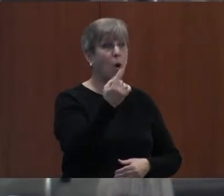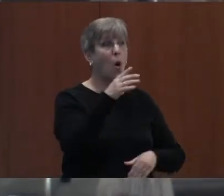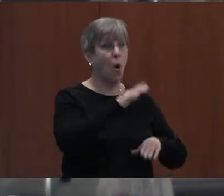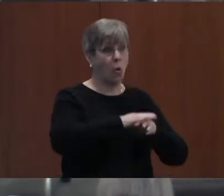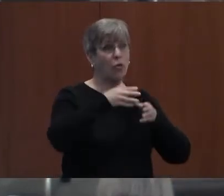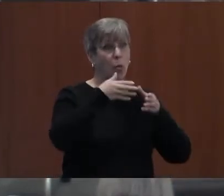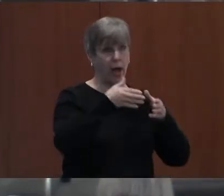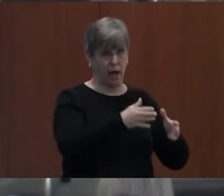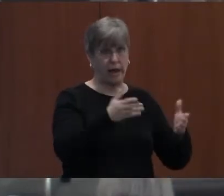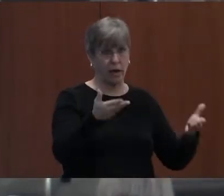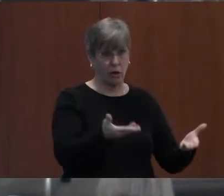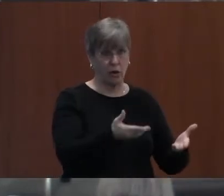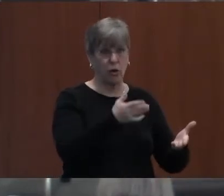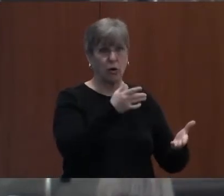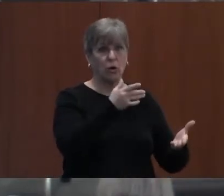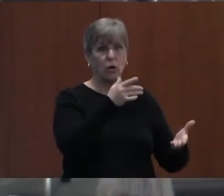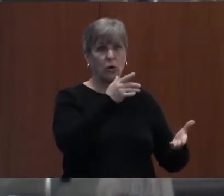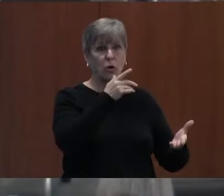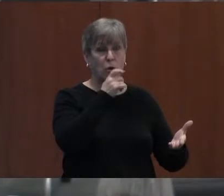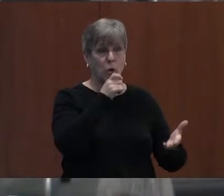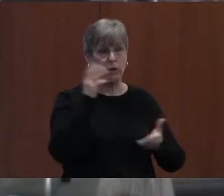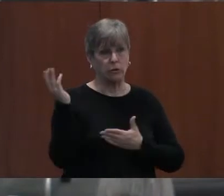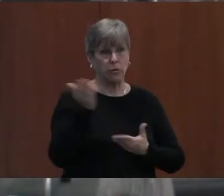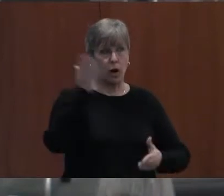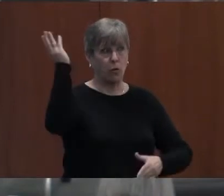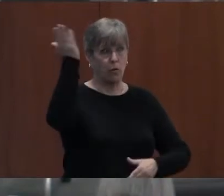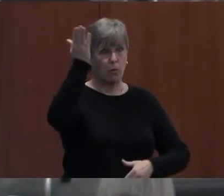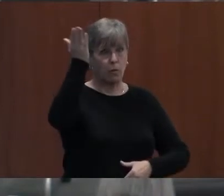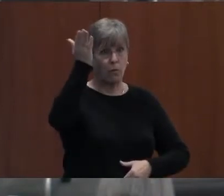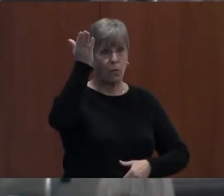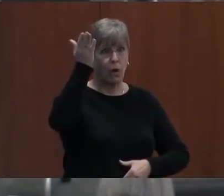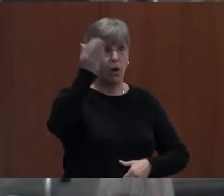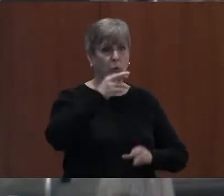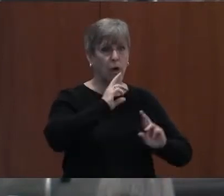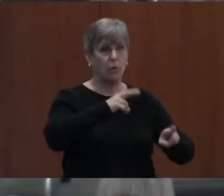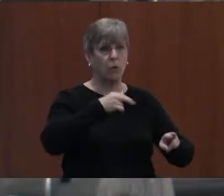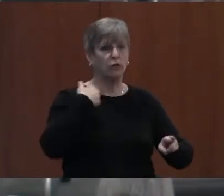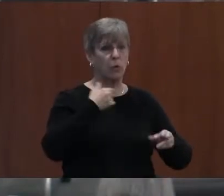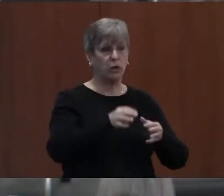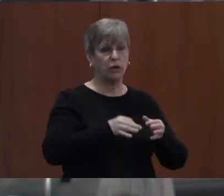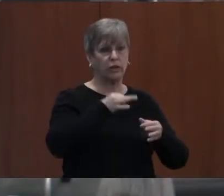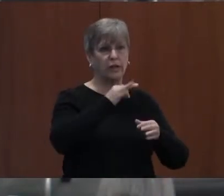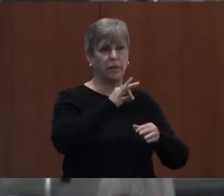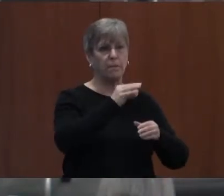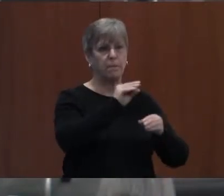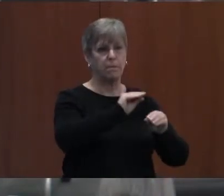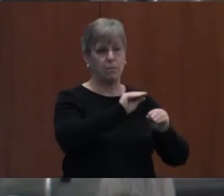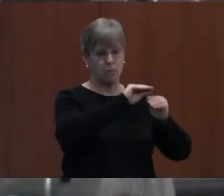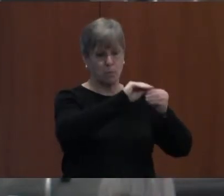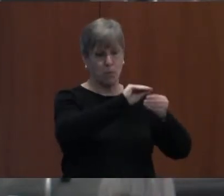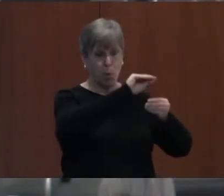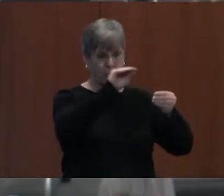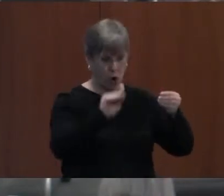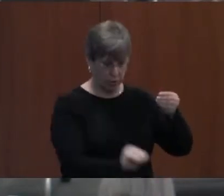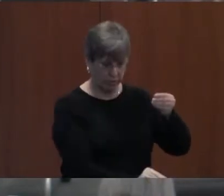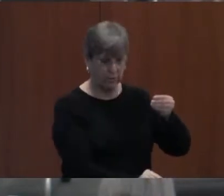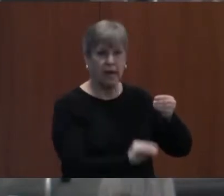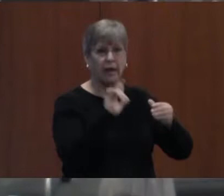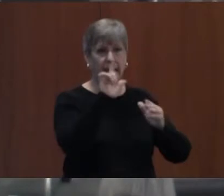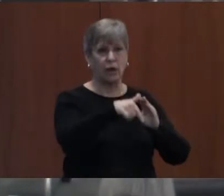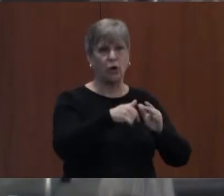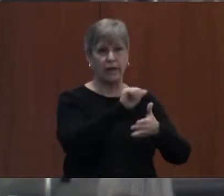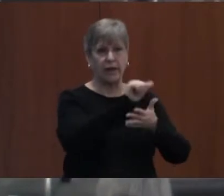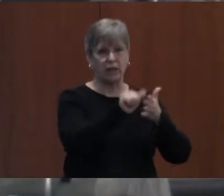on the way who is to deliver a report, and so we're just going to place her a little later in the agenda. Got it. That was So- my question, yeah.